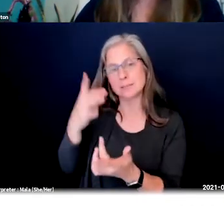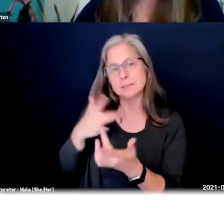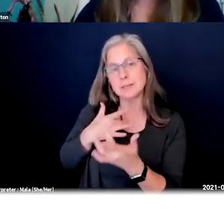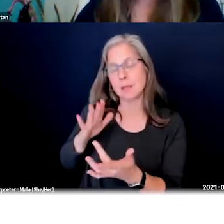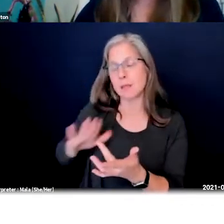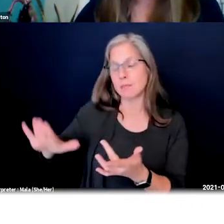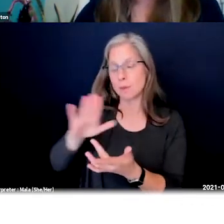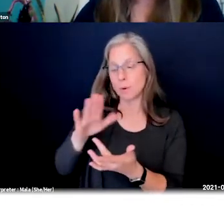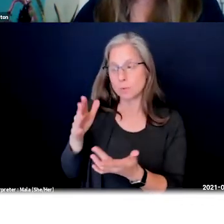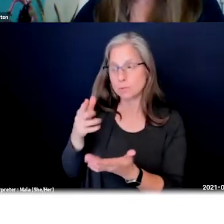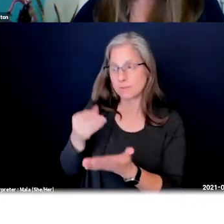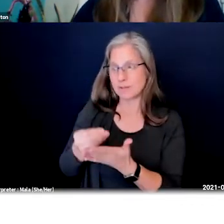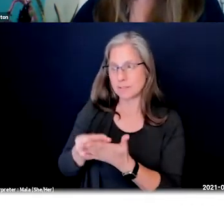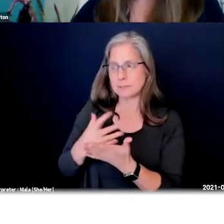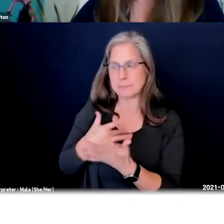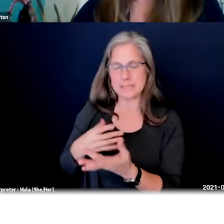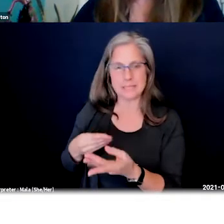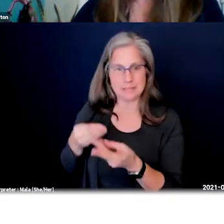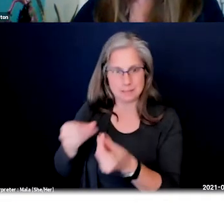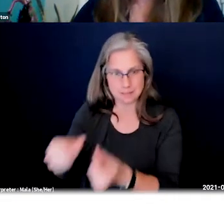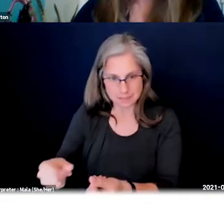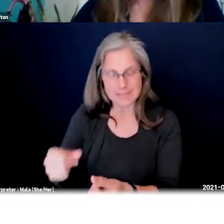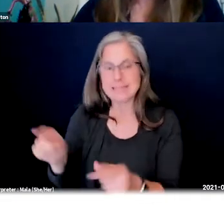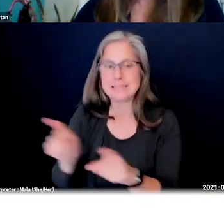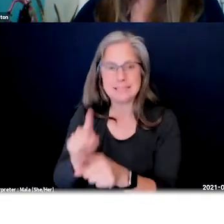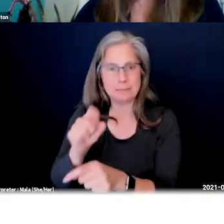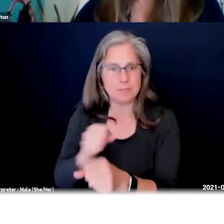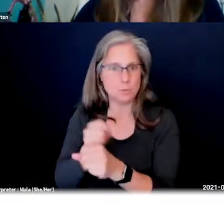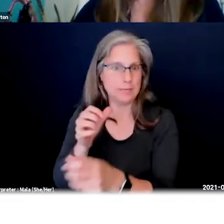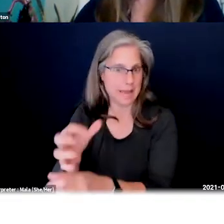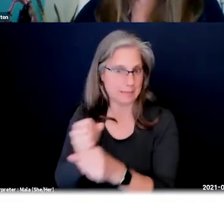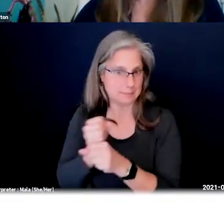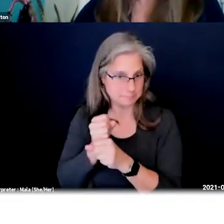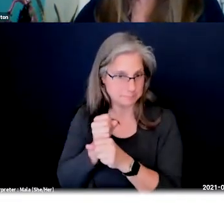year received. Next slide, please.